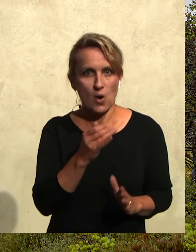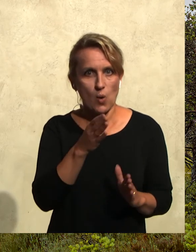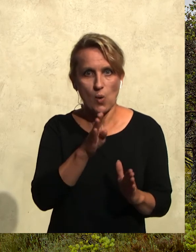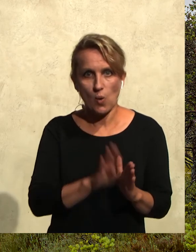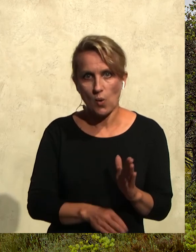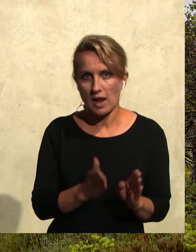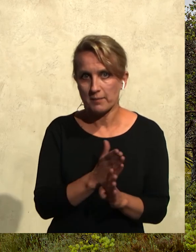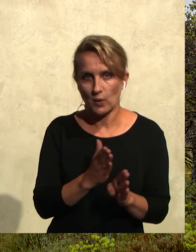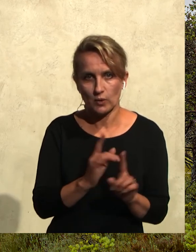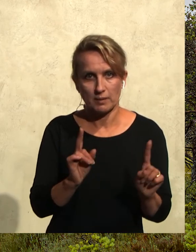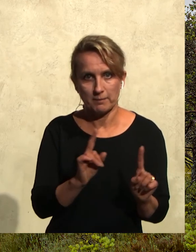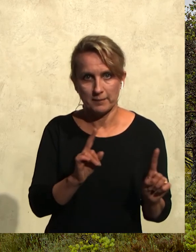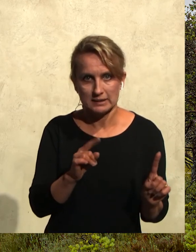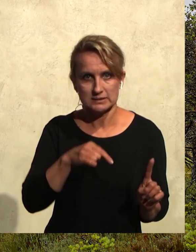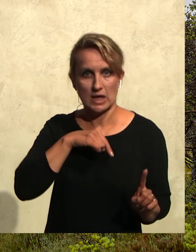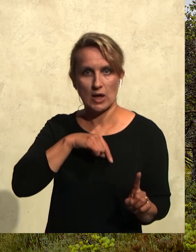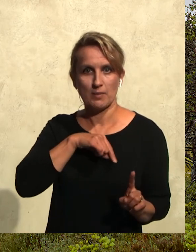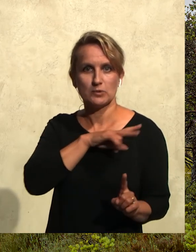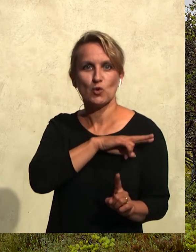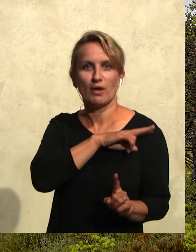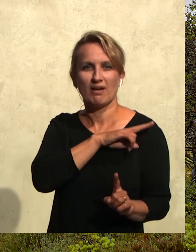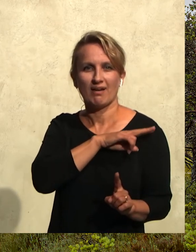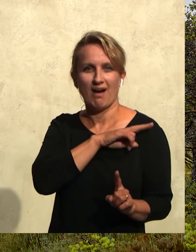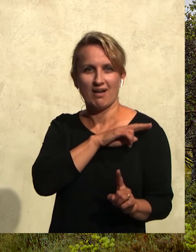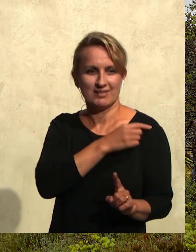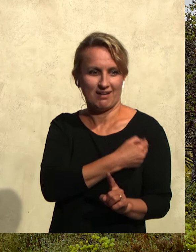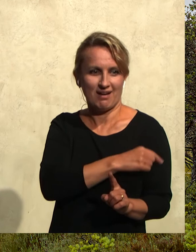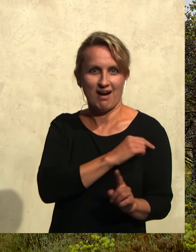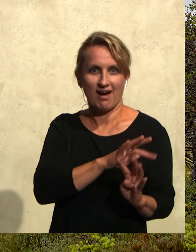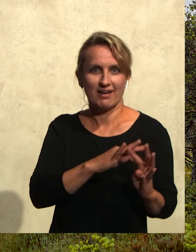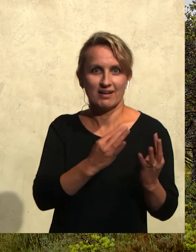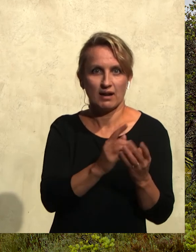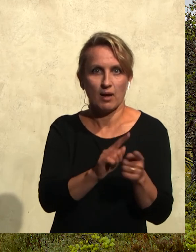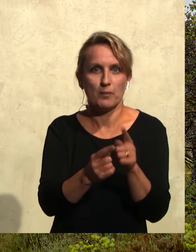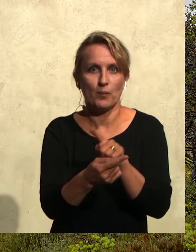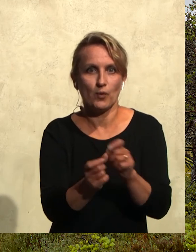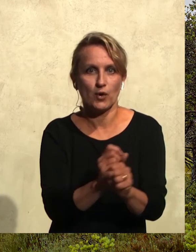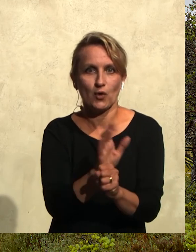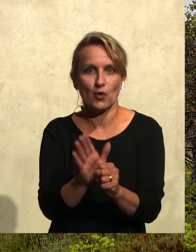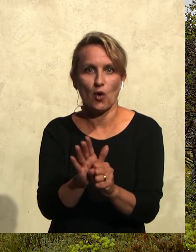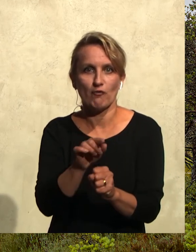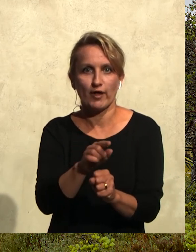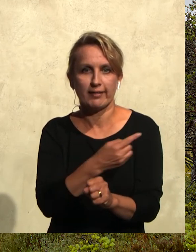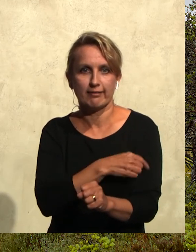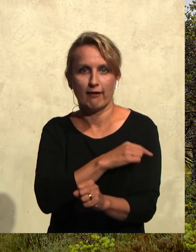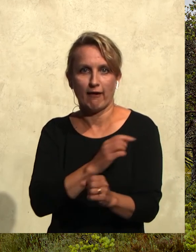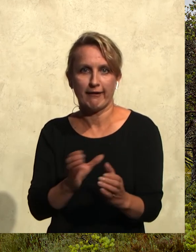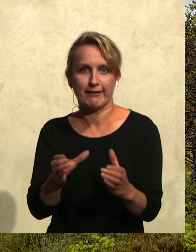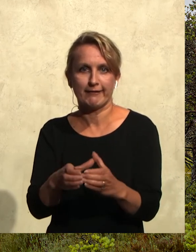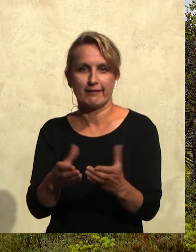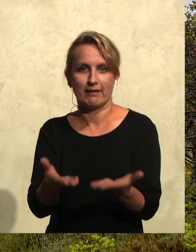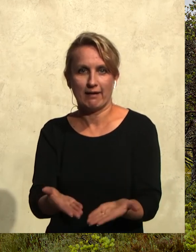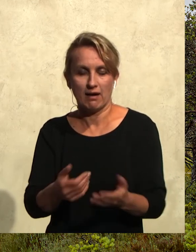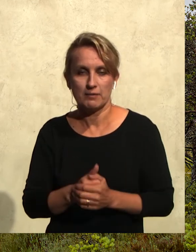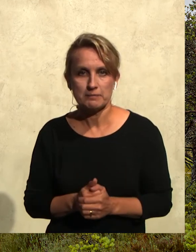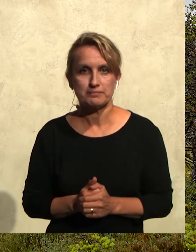the enormous strain, psychological strain that's been placed upon mental health and social care workers, as well as frontline